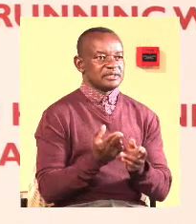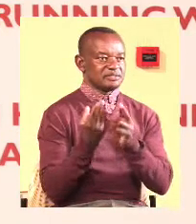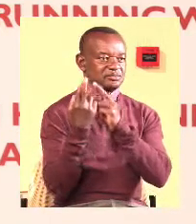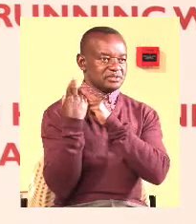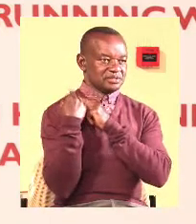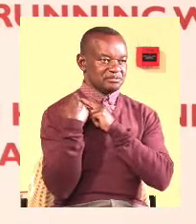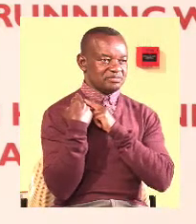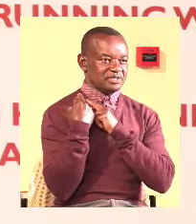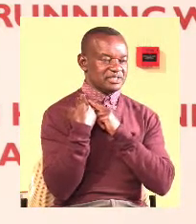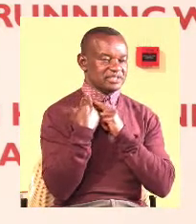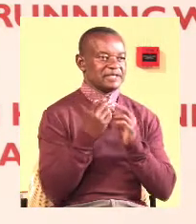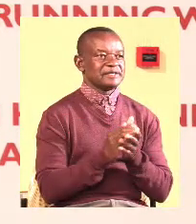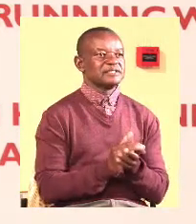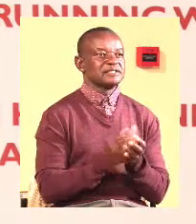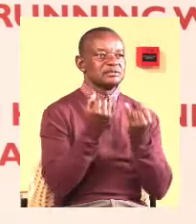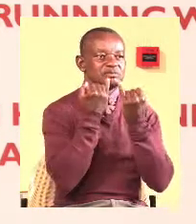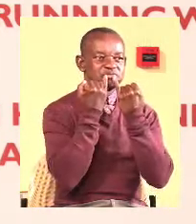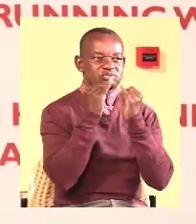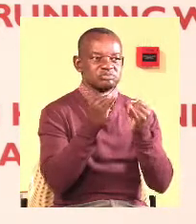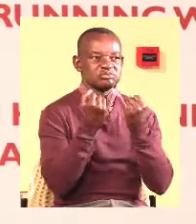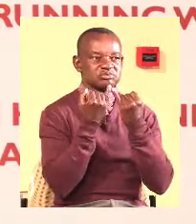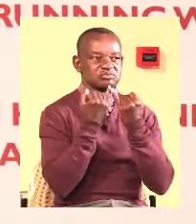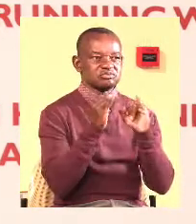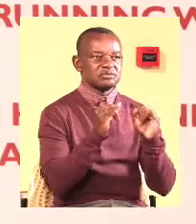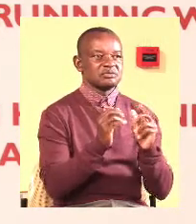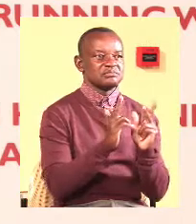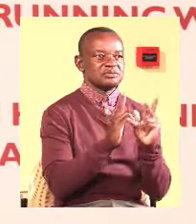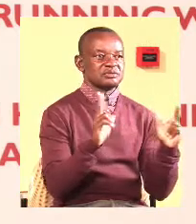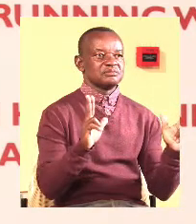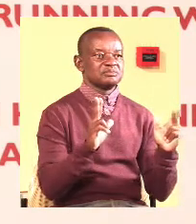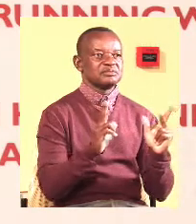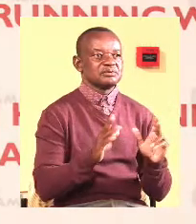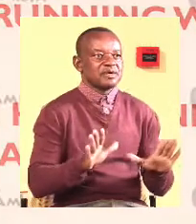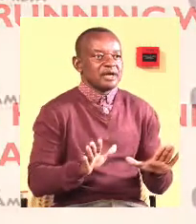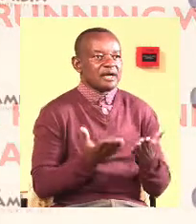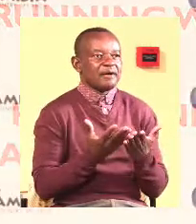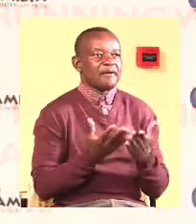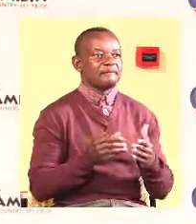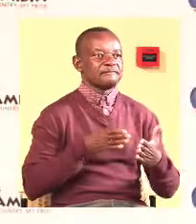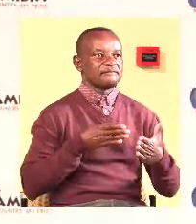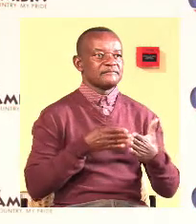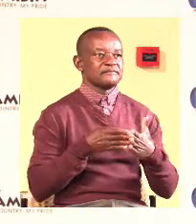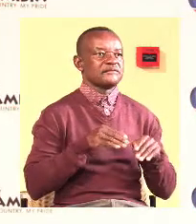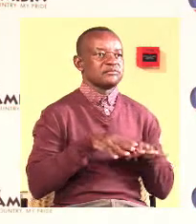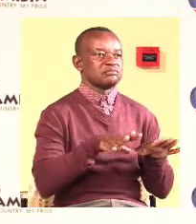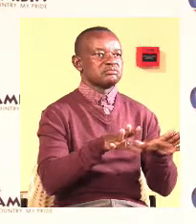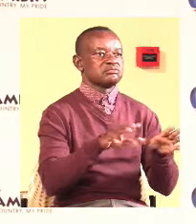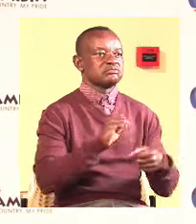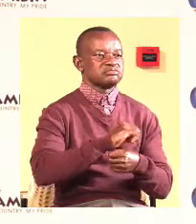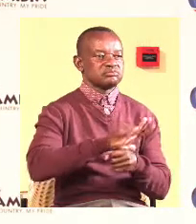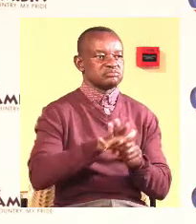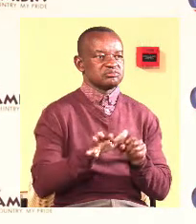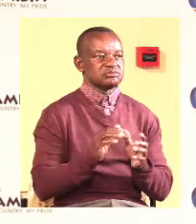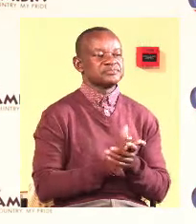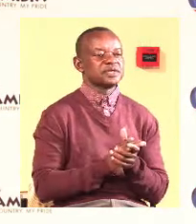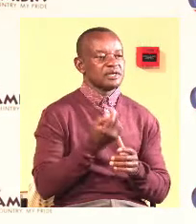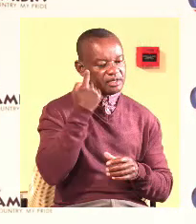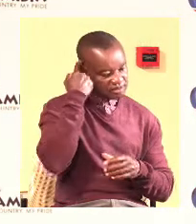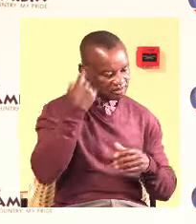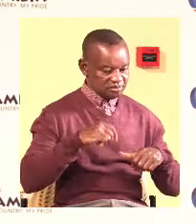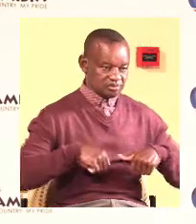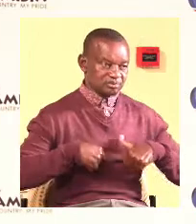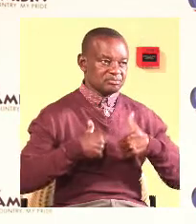COVID-19. And of course we have our dedicated website on COVID-19, the Ministry of Health and Social Services